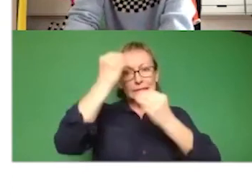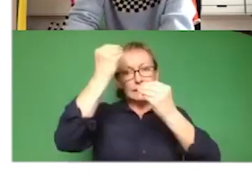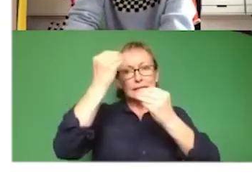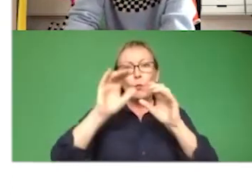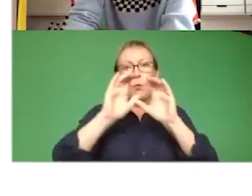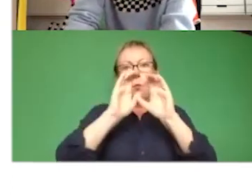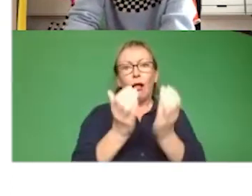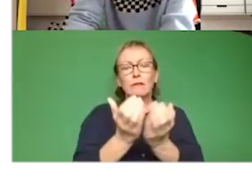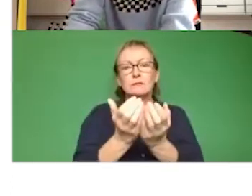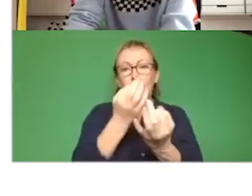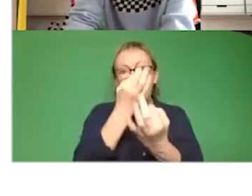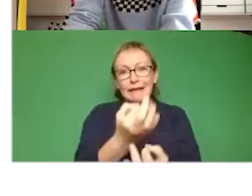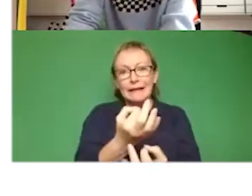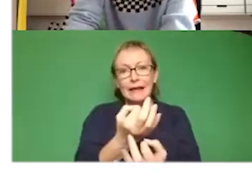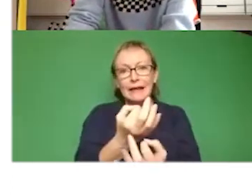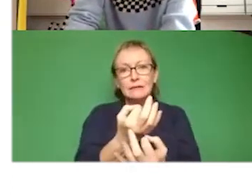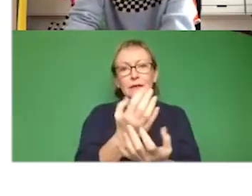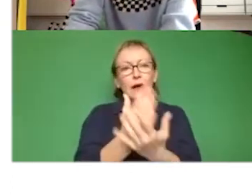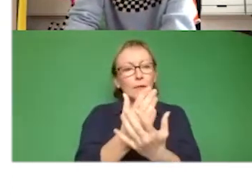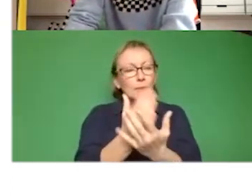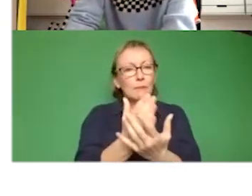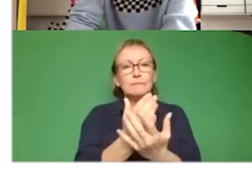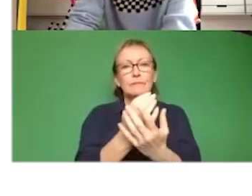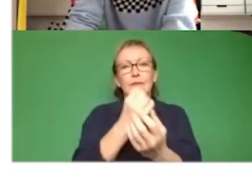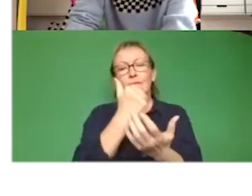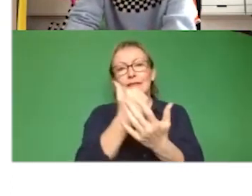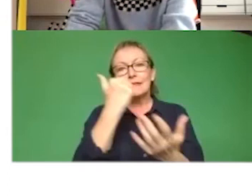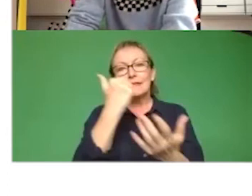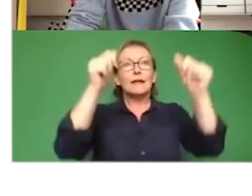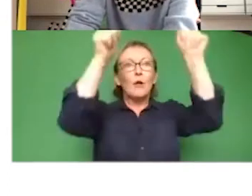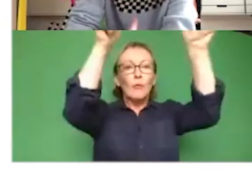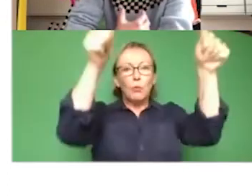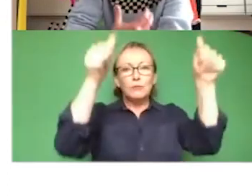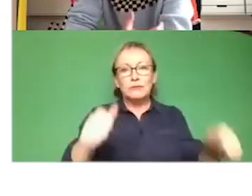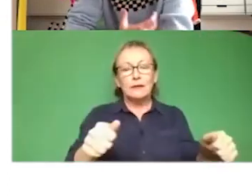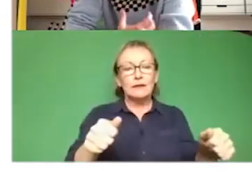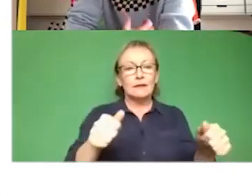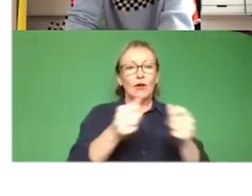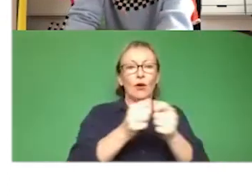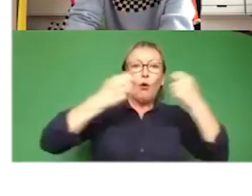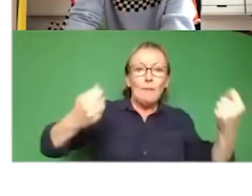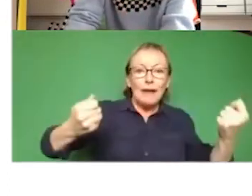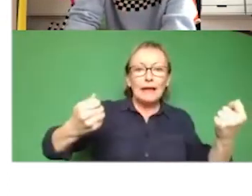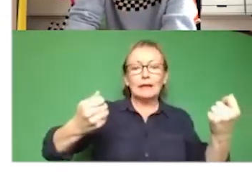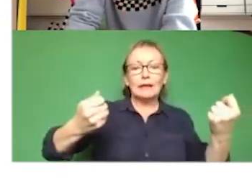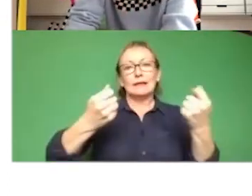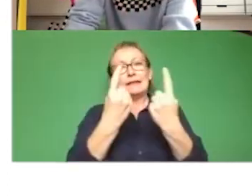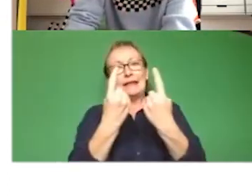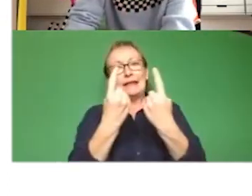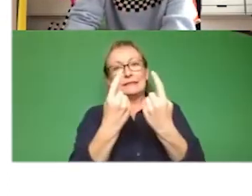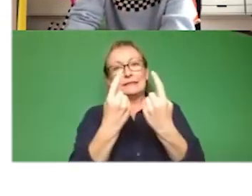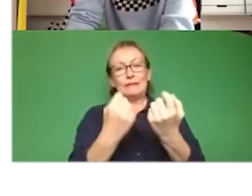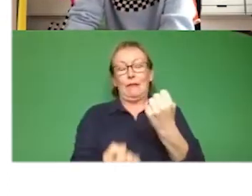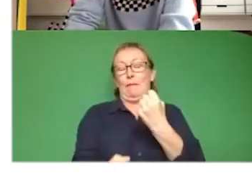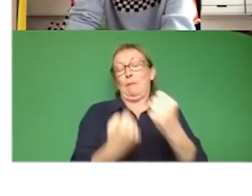appealing. Yeah, those you know, fabulous posters and comics and things that really just, you